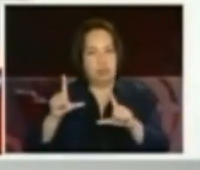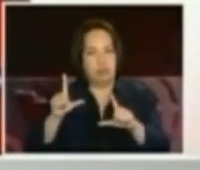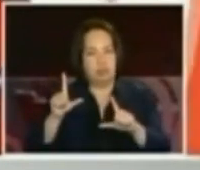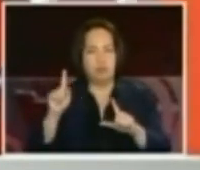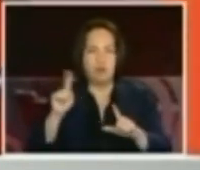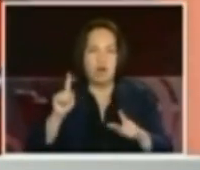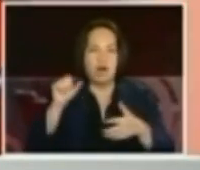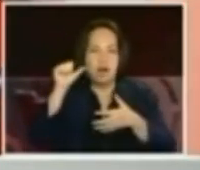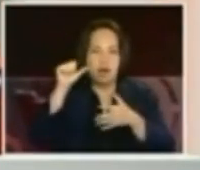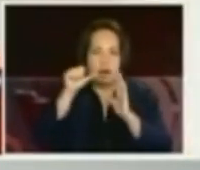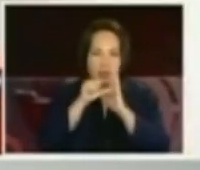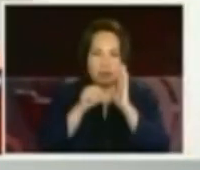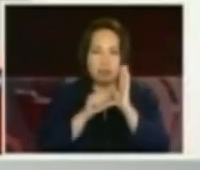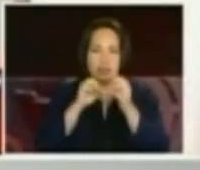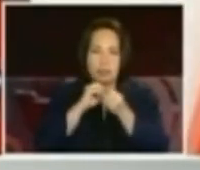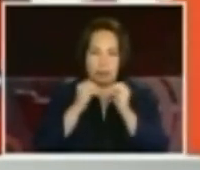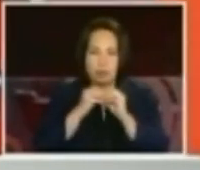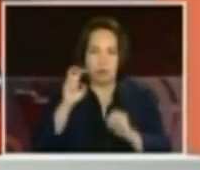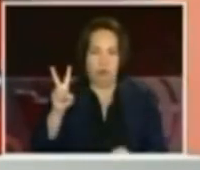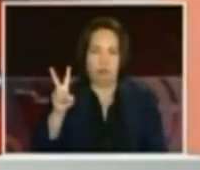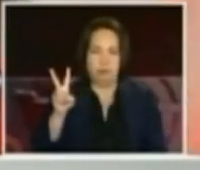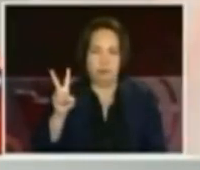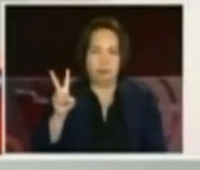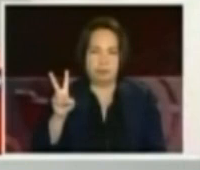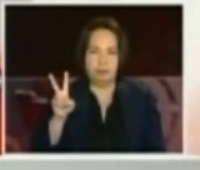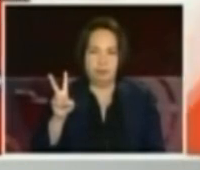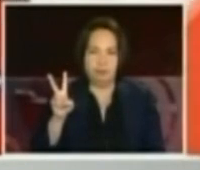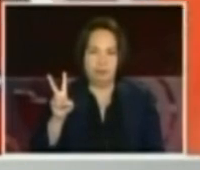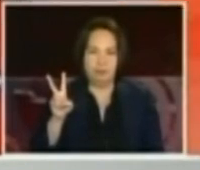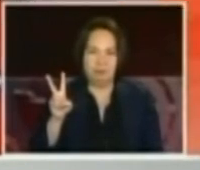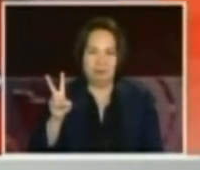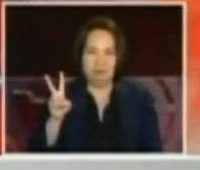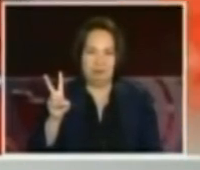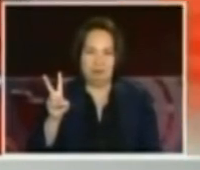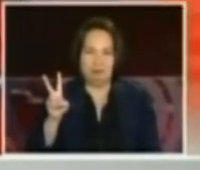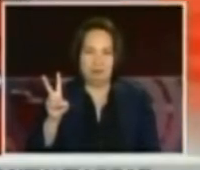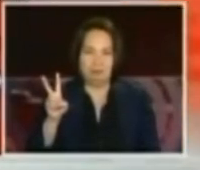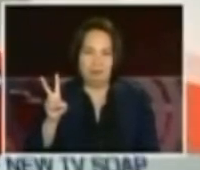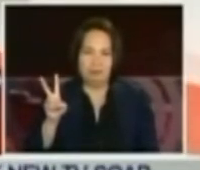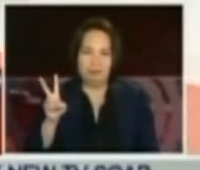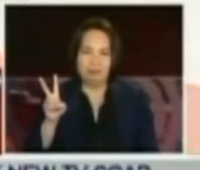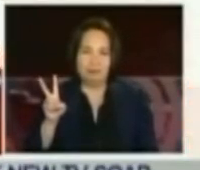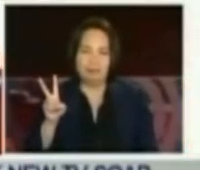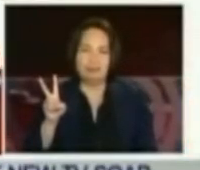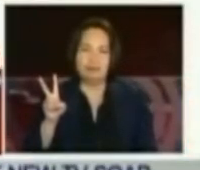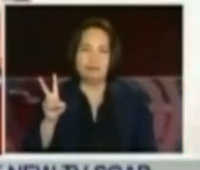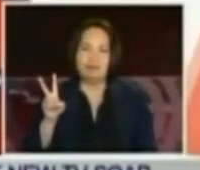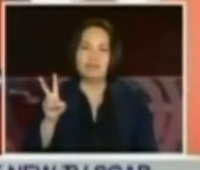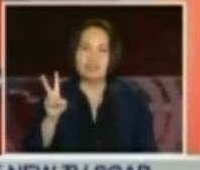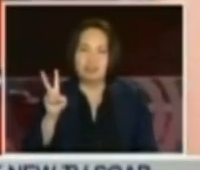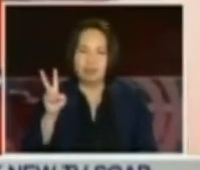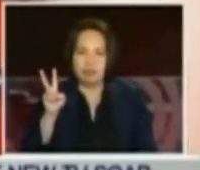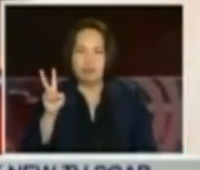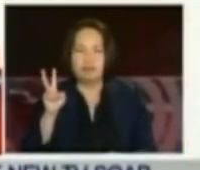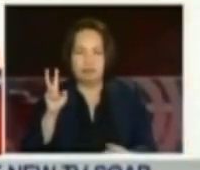Article Roman number 2, Roman numeral 2, of the said articles